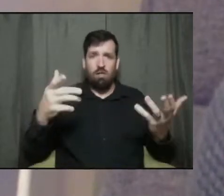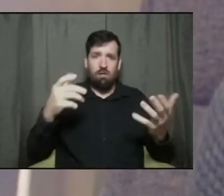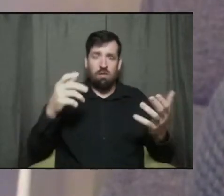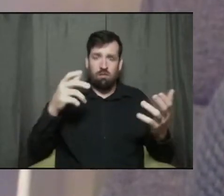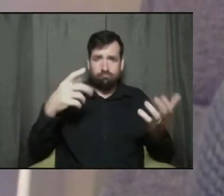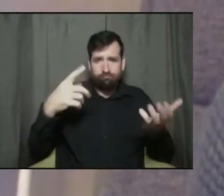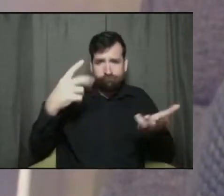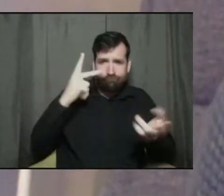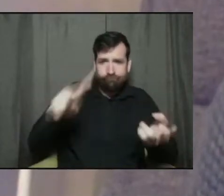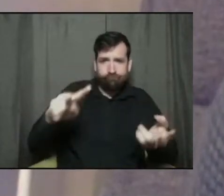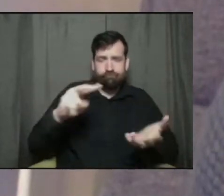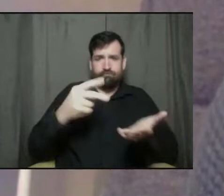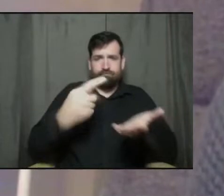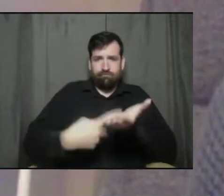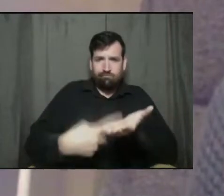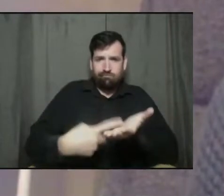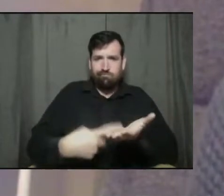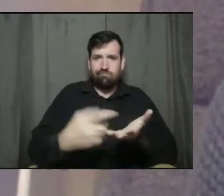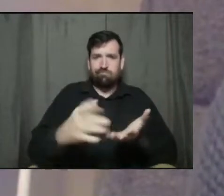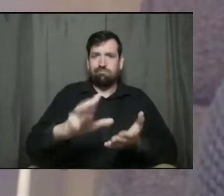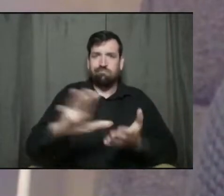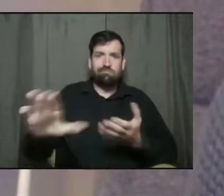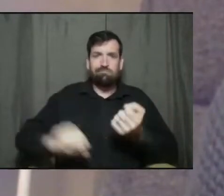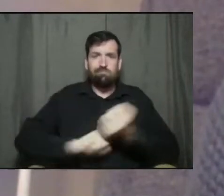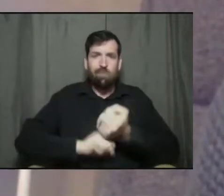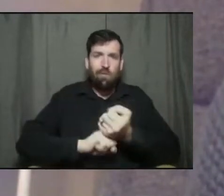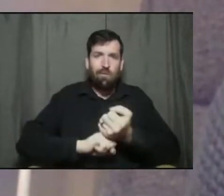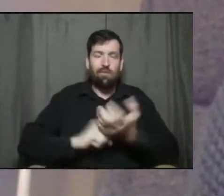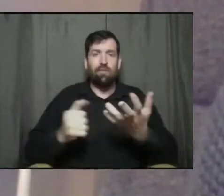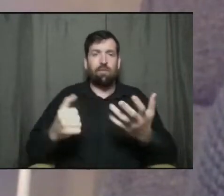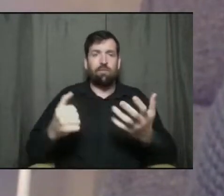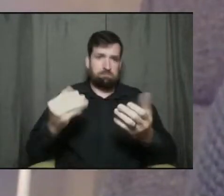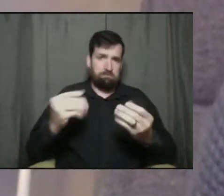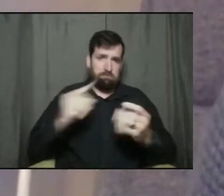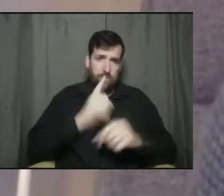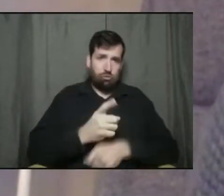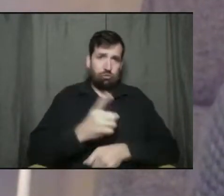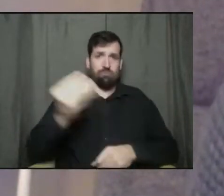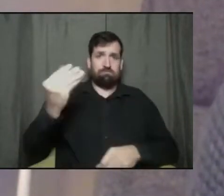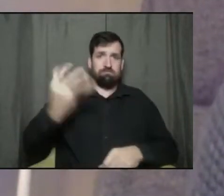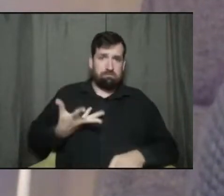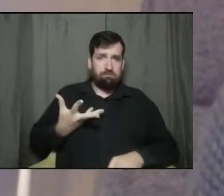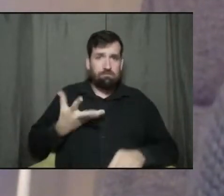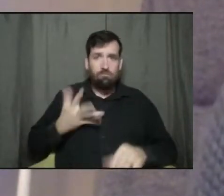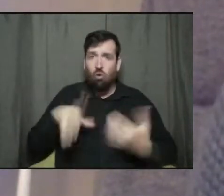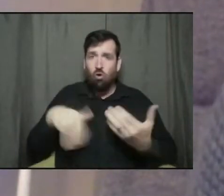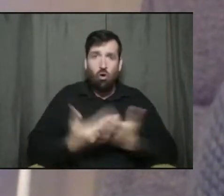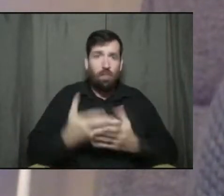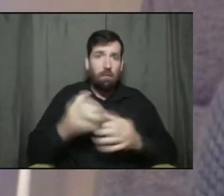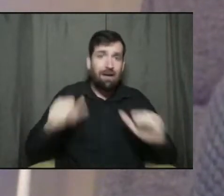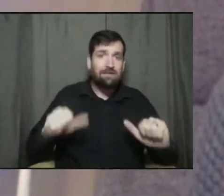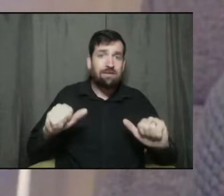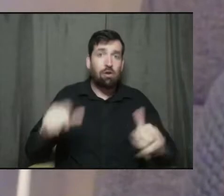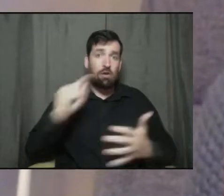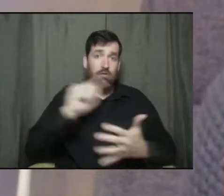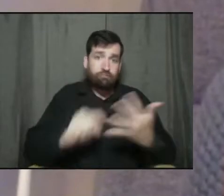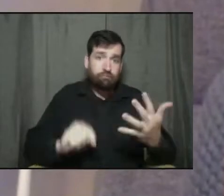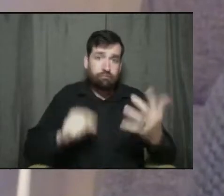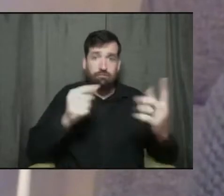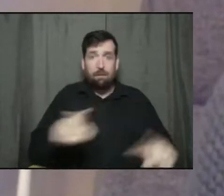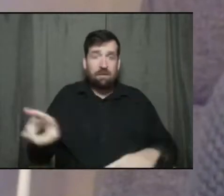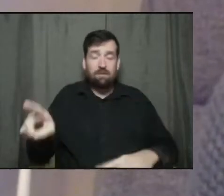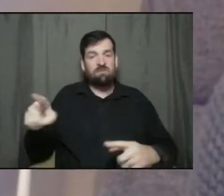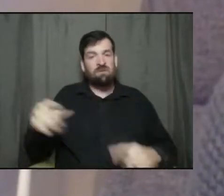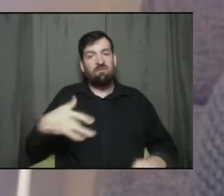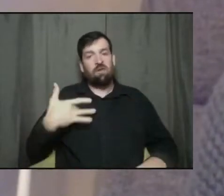it in clinic and a big proponent of it and made sure I was aware of all the possibilities that I might get, really made me feel